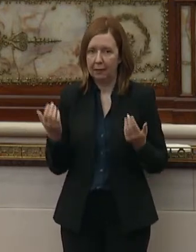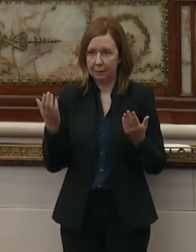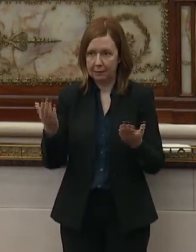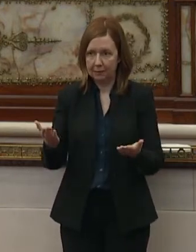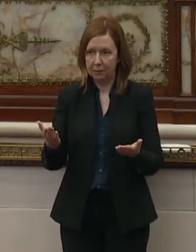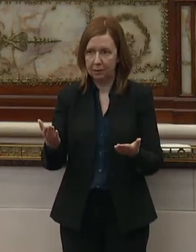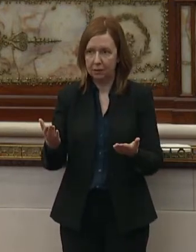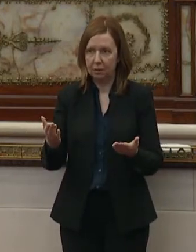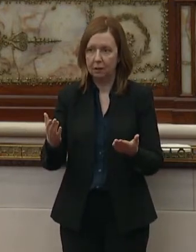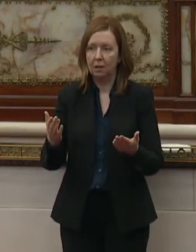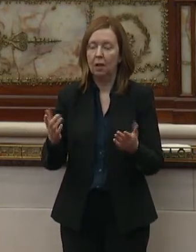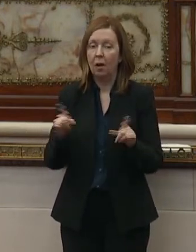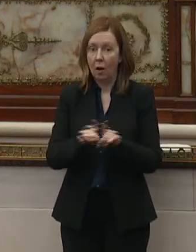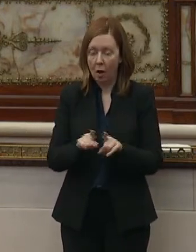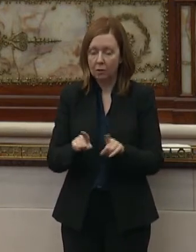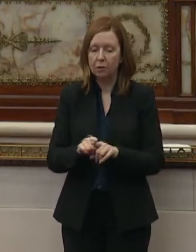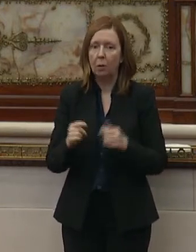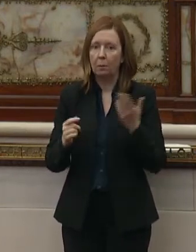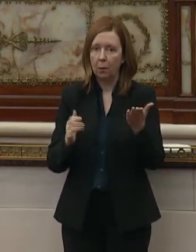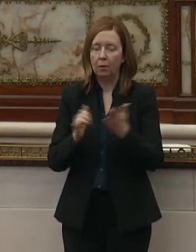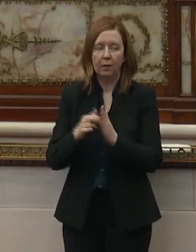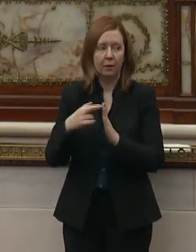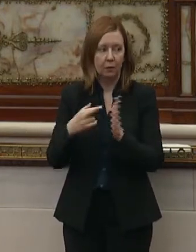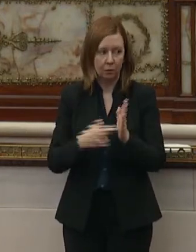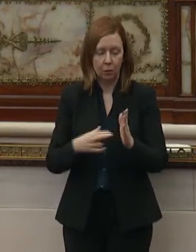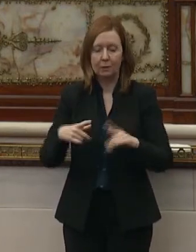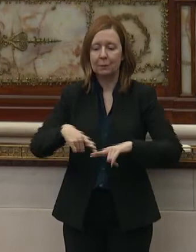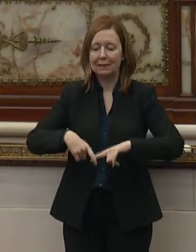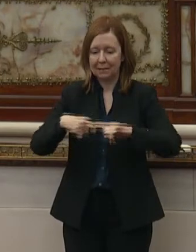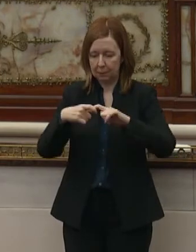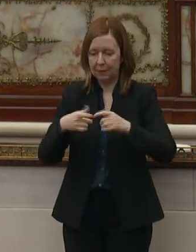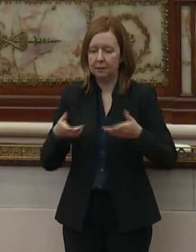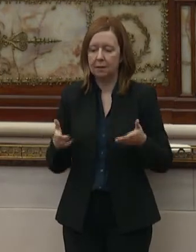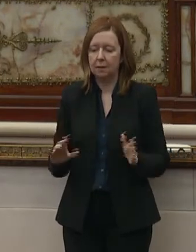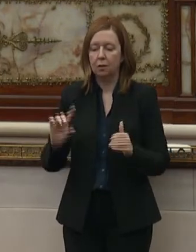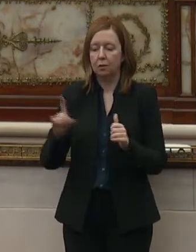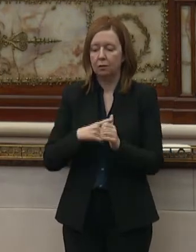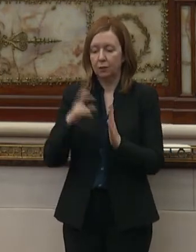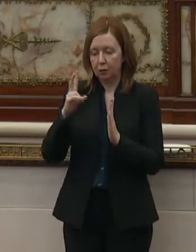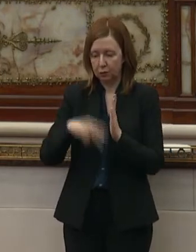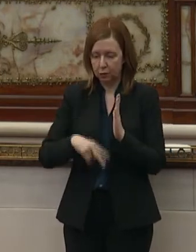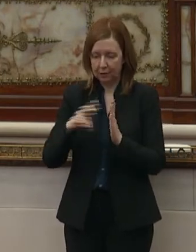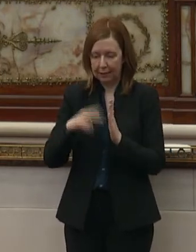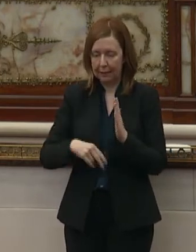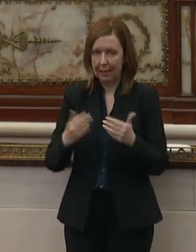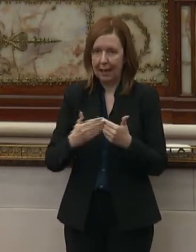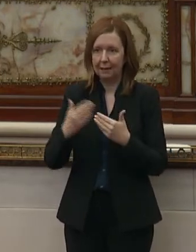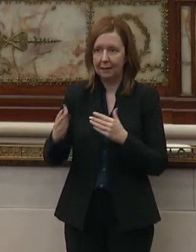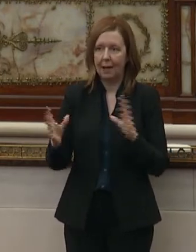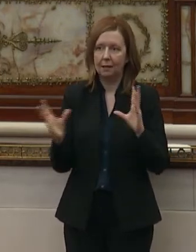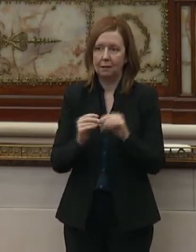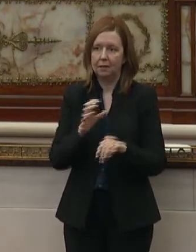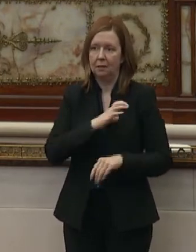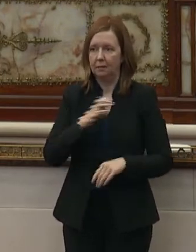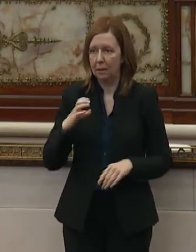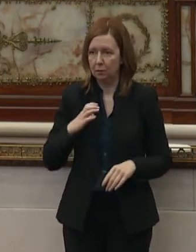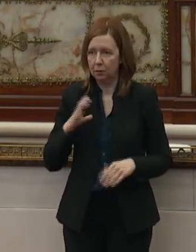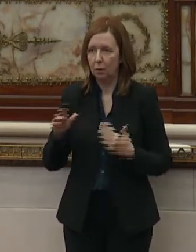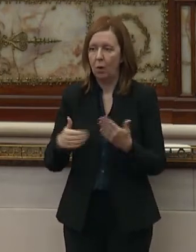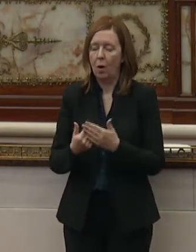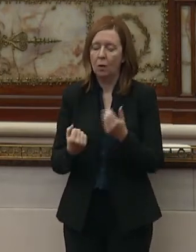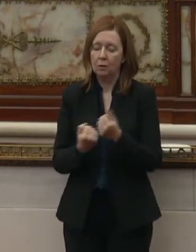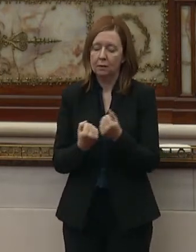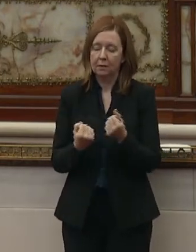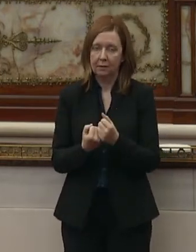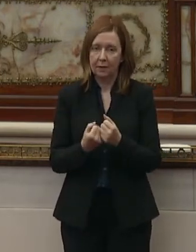recommendation, and further move that the rules of council be suspended to permit first reading of this bill at the next session of council. All of those